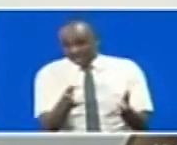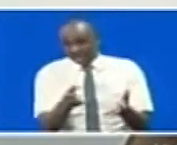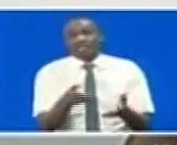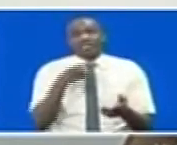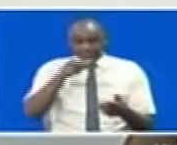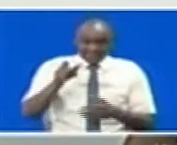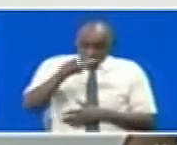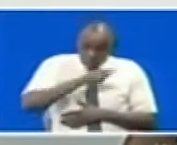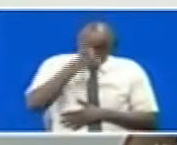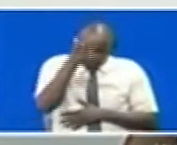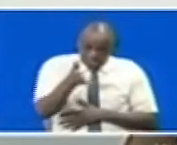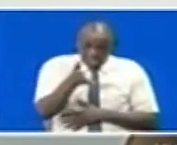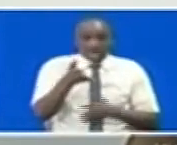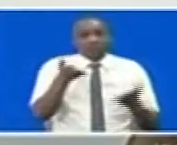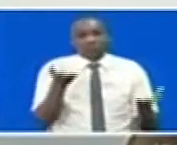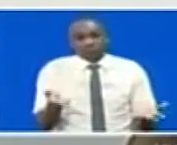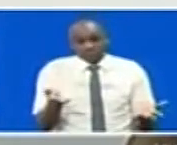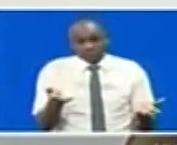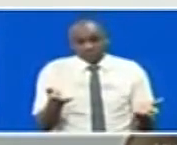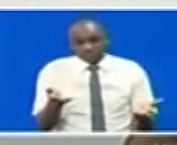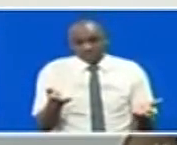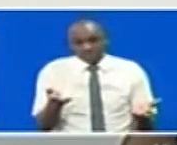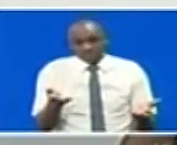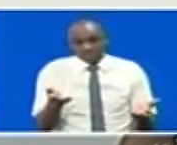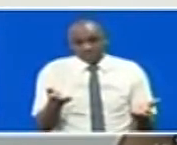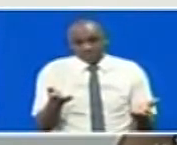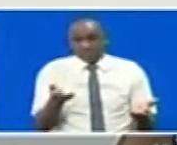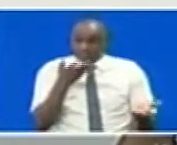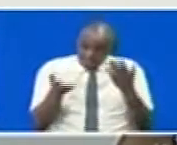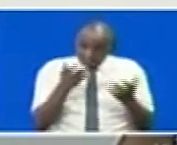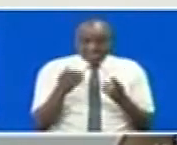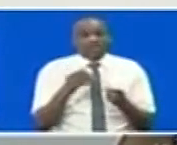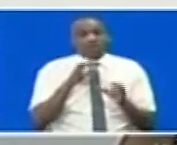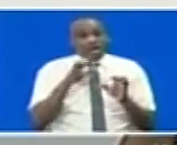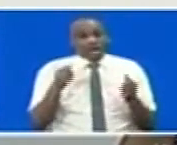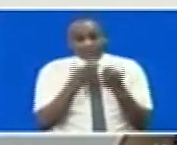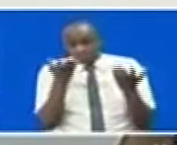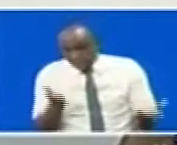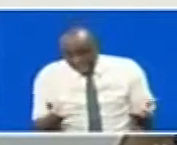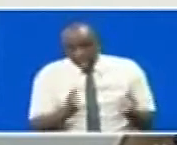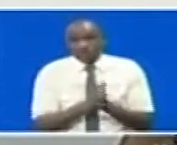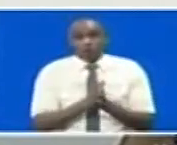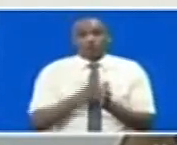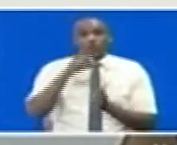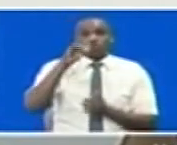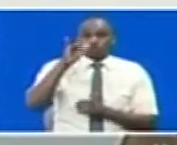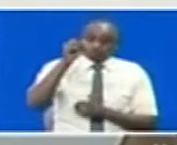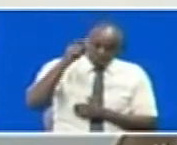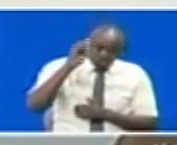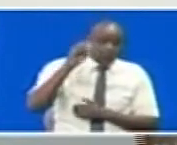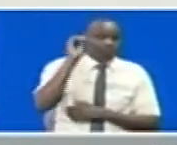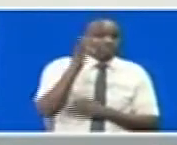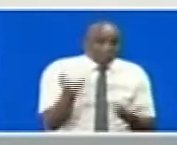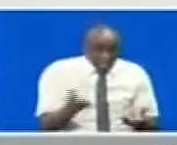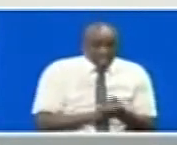occasion, provide clips, either to us, or they put it on YouTube, or they